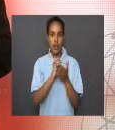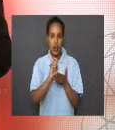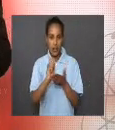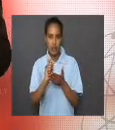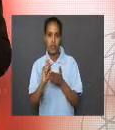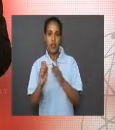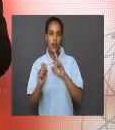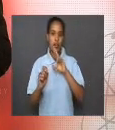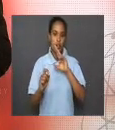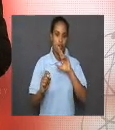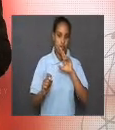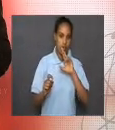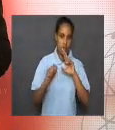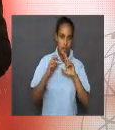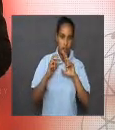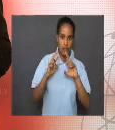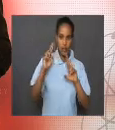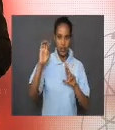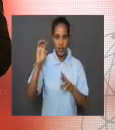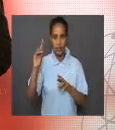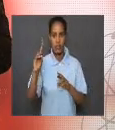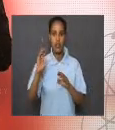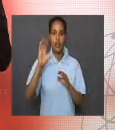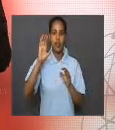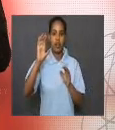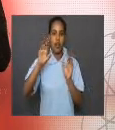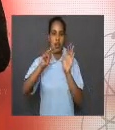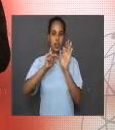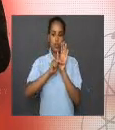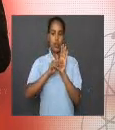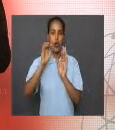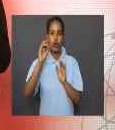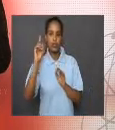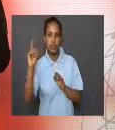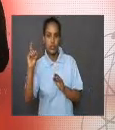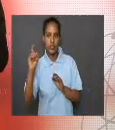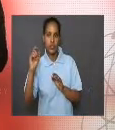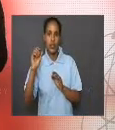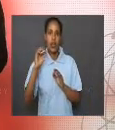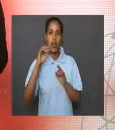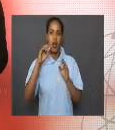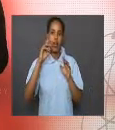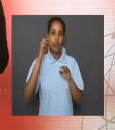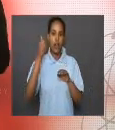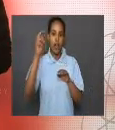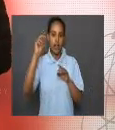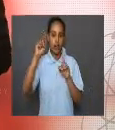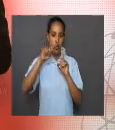the reduction at the cathode, the oxidation at the